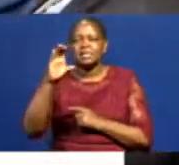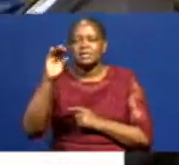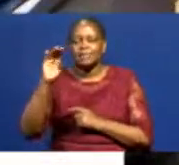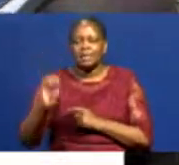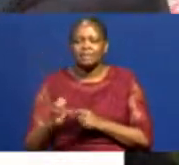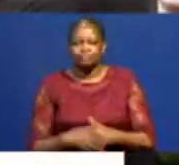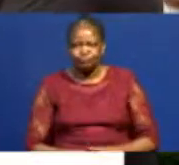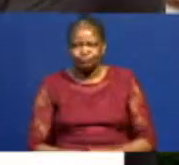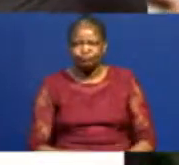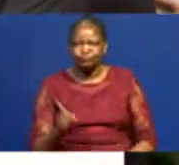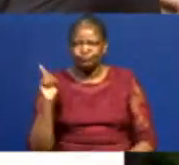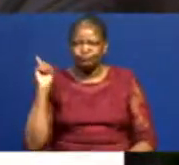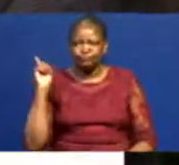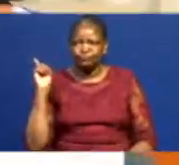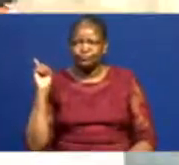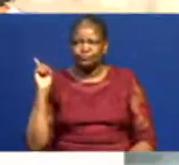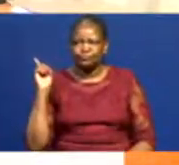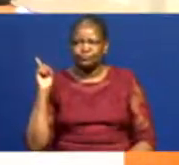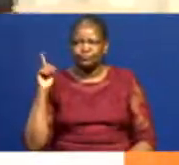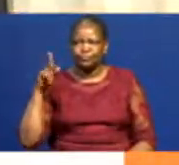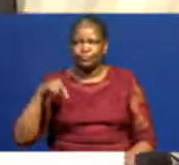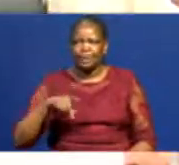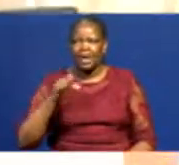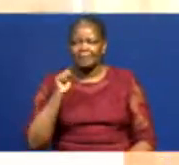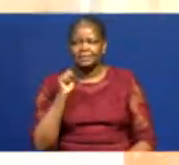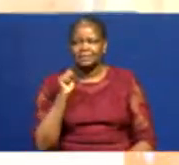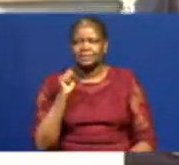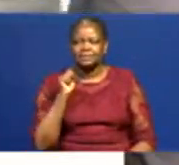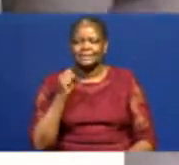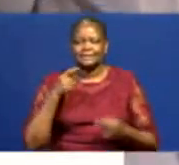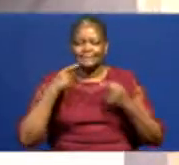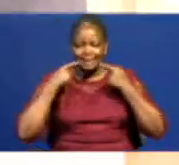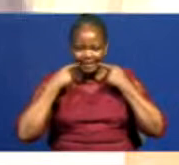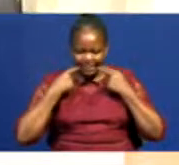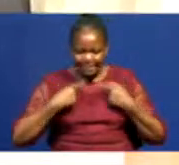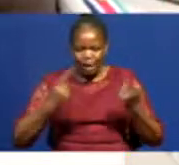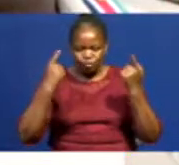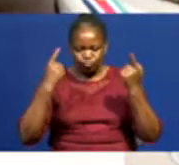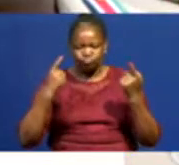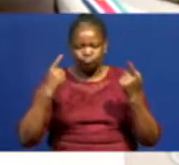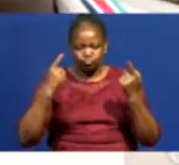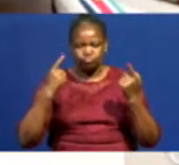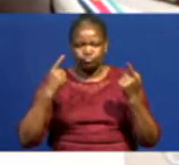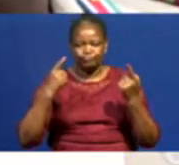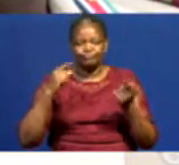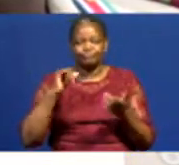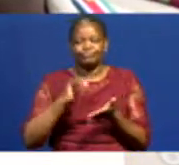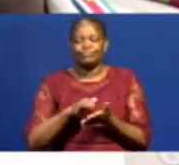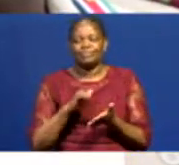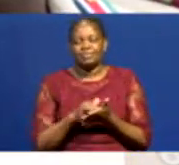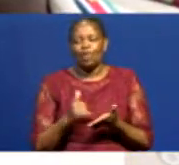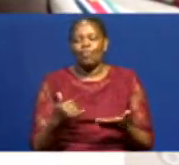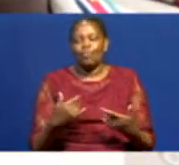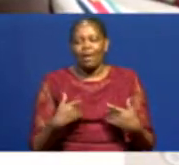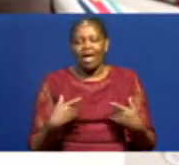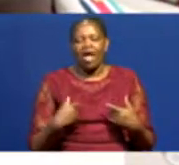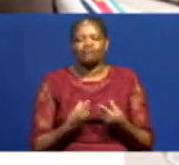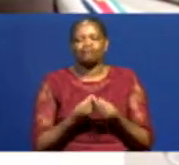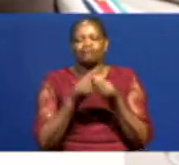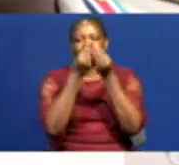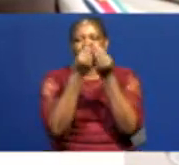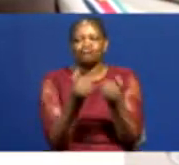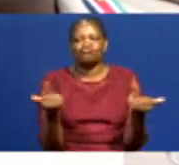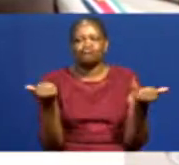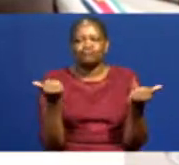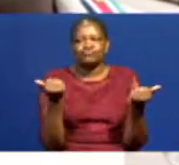It is here that Education Principal Secretary Dr. Belio Kipsang announced the government's position. We've been able to deal with quite a number of